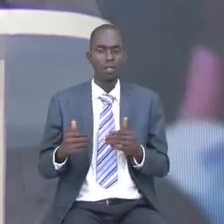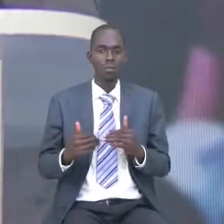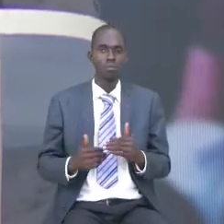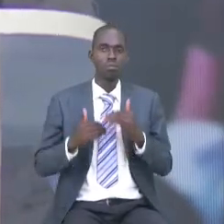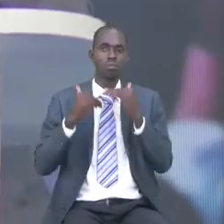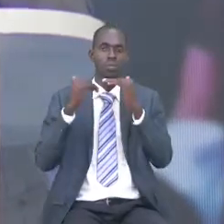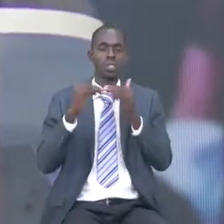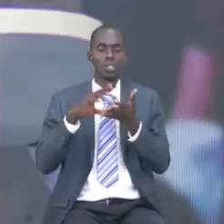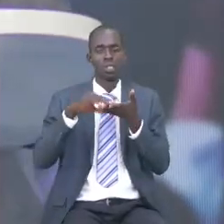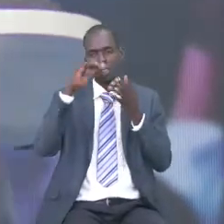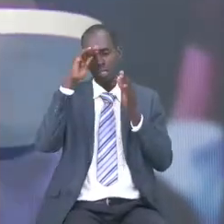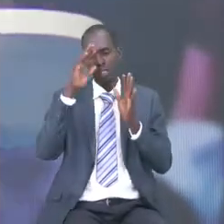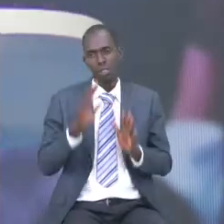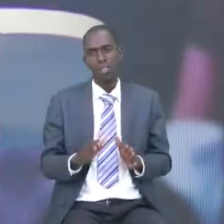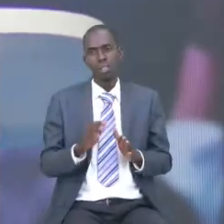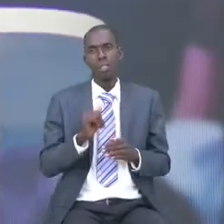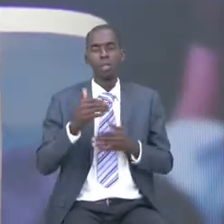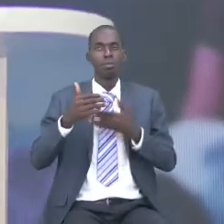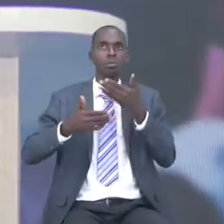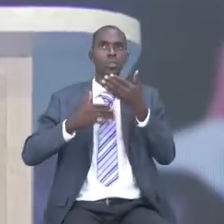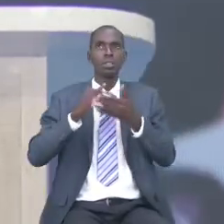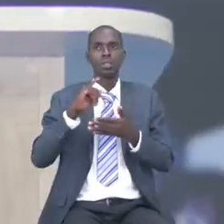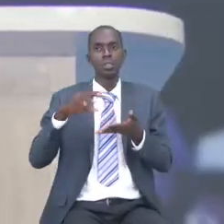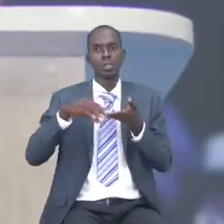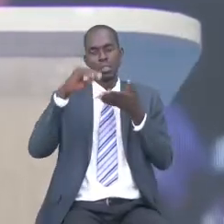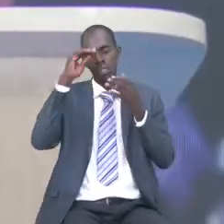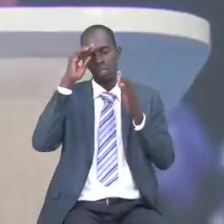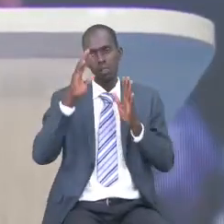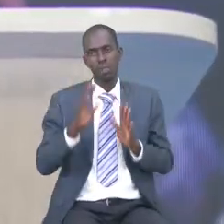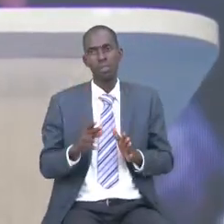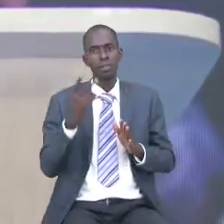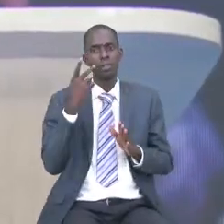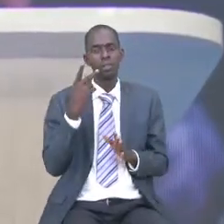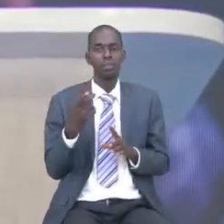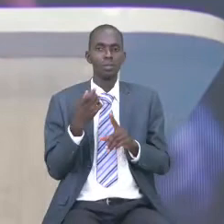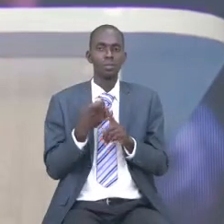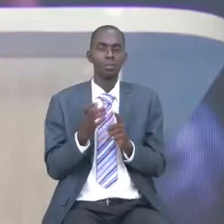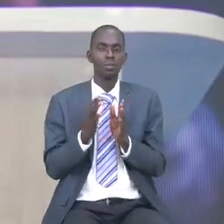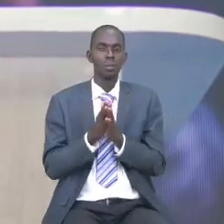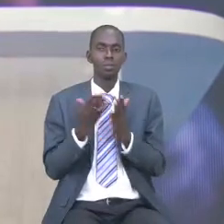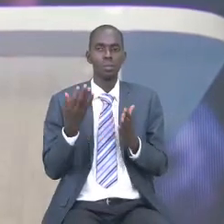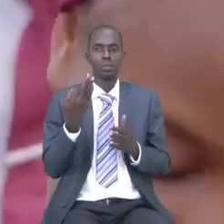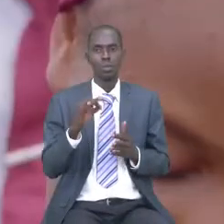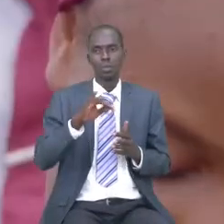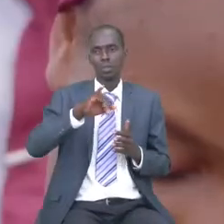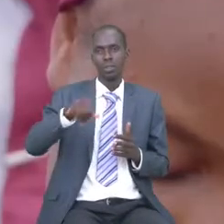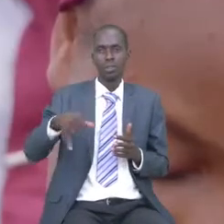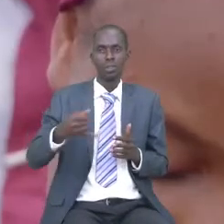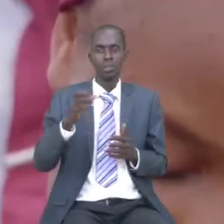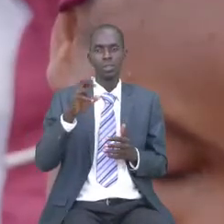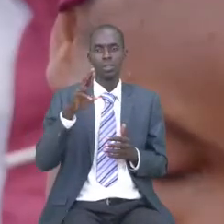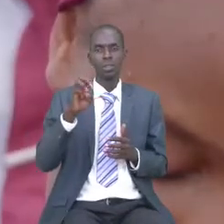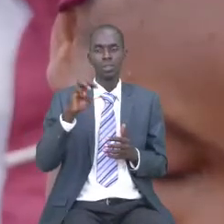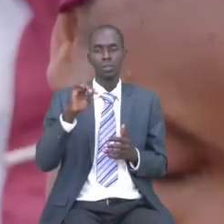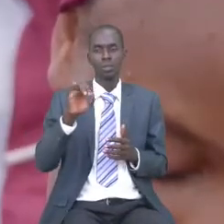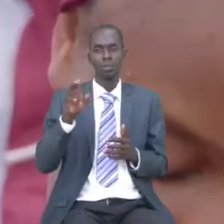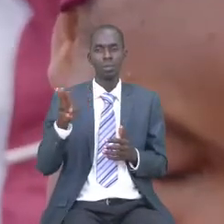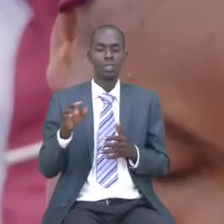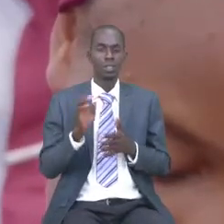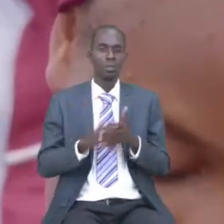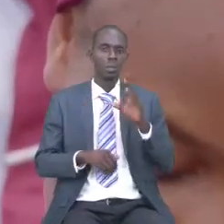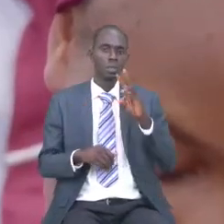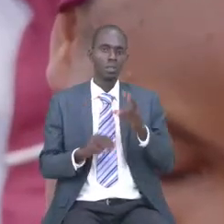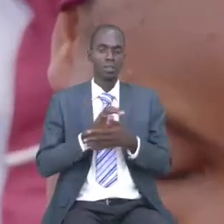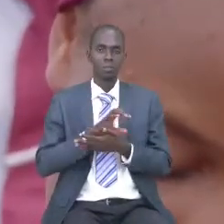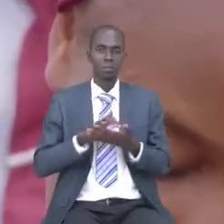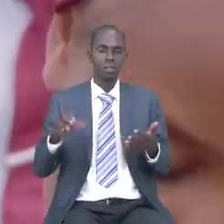learner, a progressing learner. We're looking at Jeremiah chapter 6, verse 16.